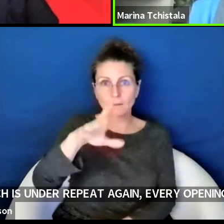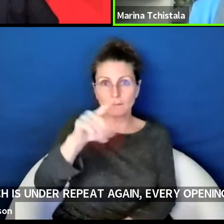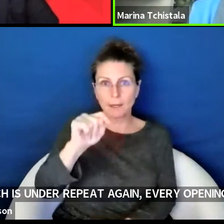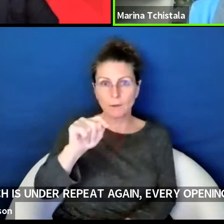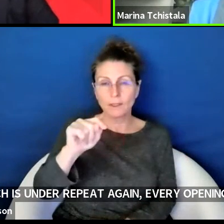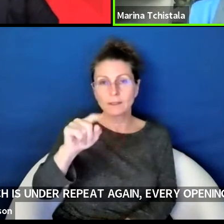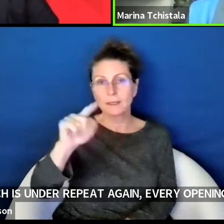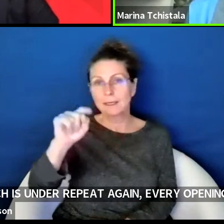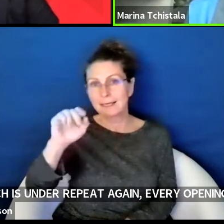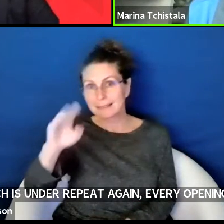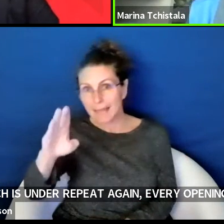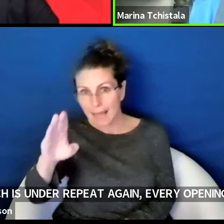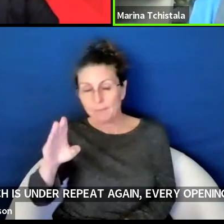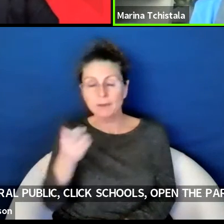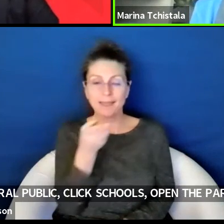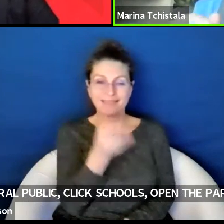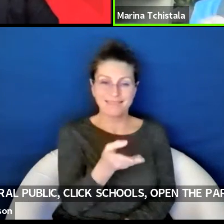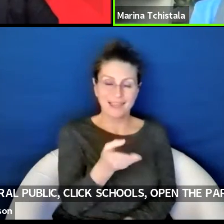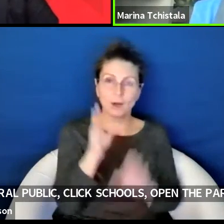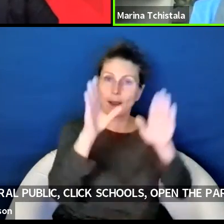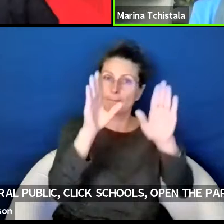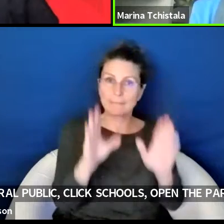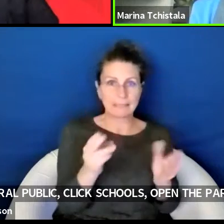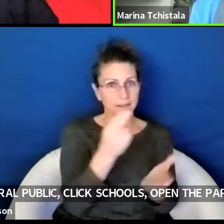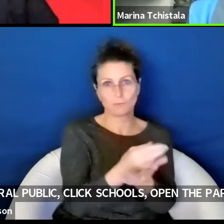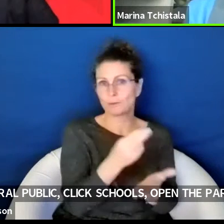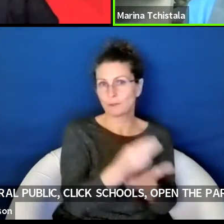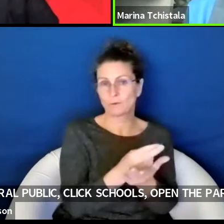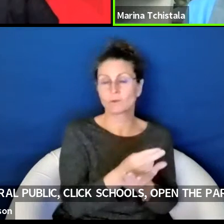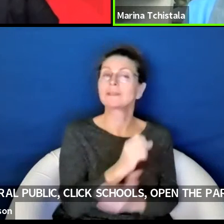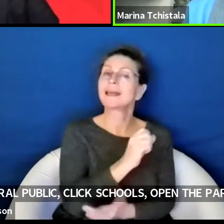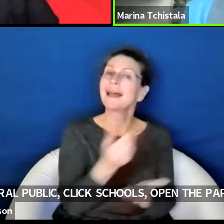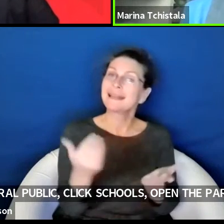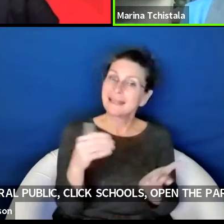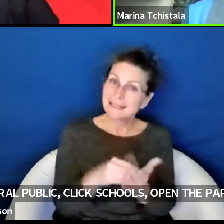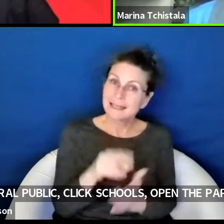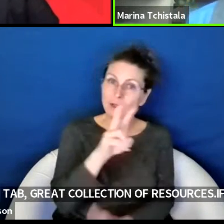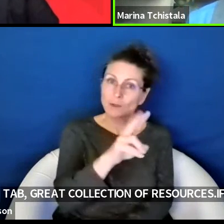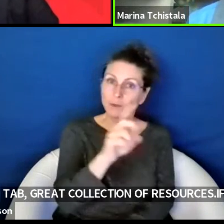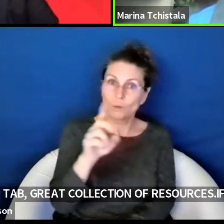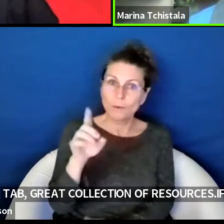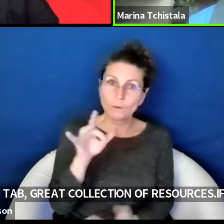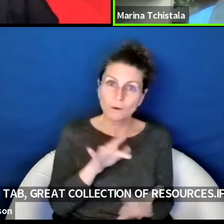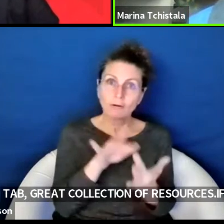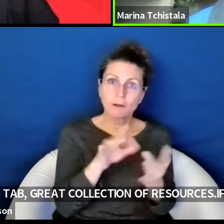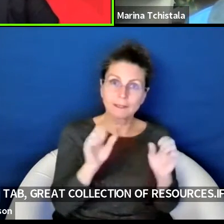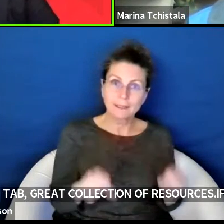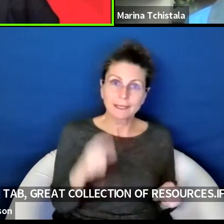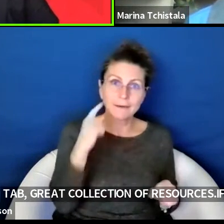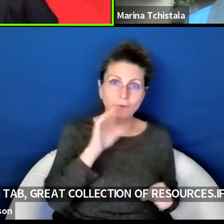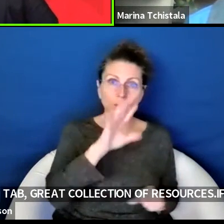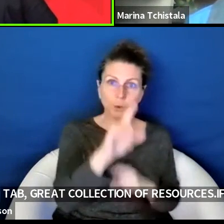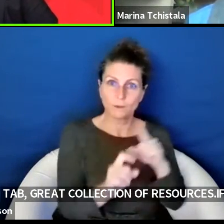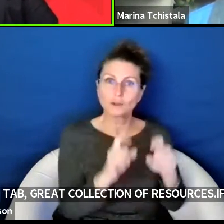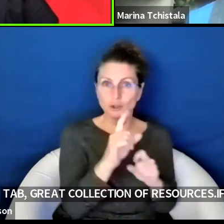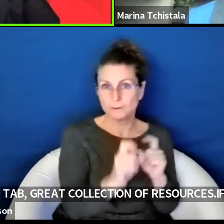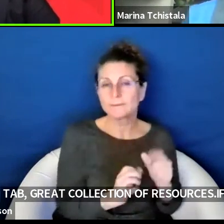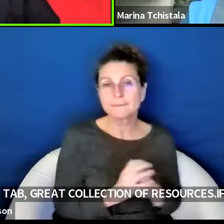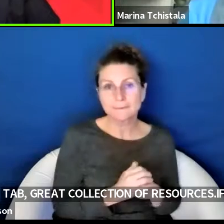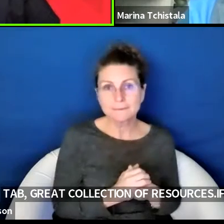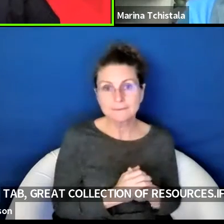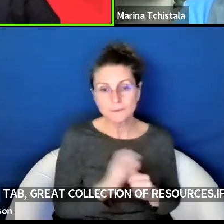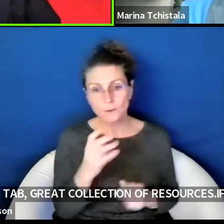And if you have more questions, again, call the hotline of public health. Excellent. Thank you, Marina, for the